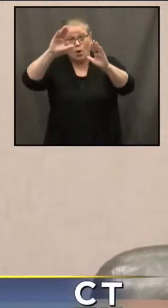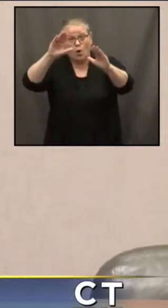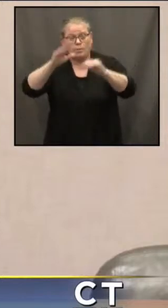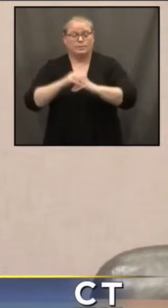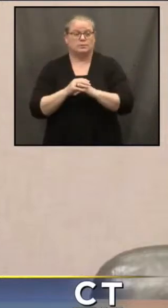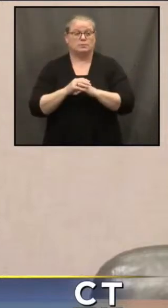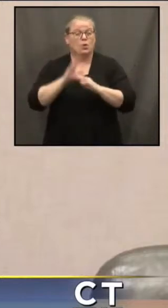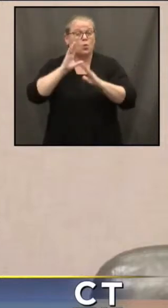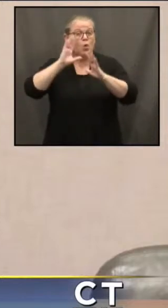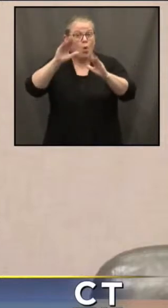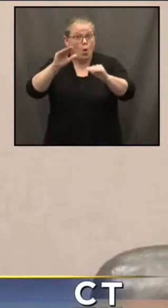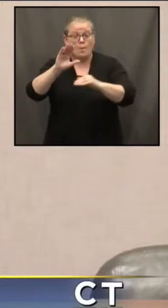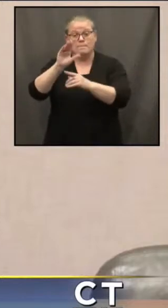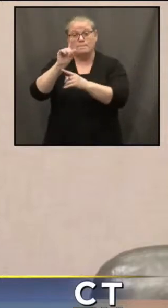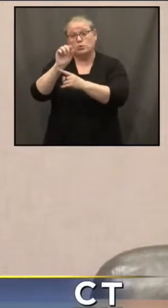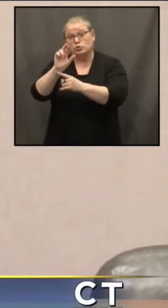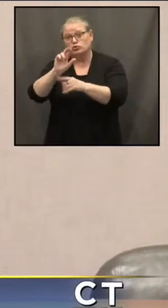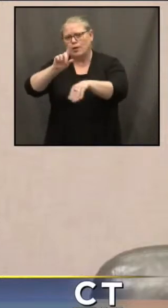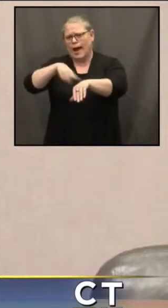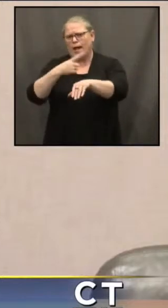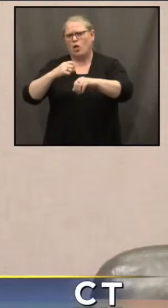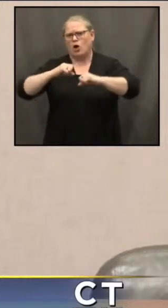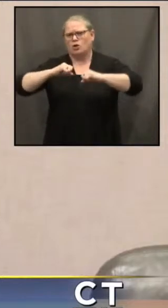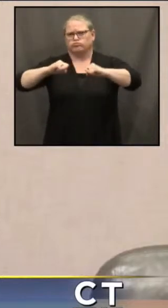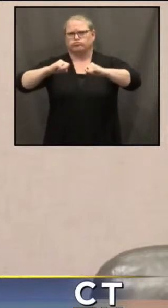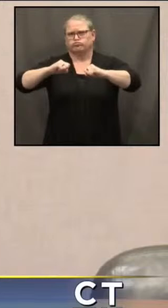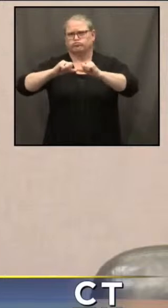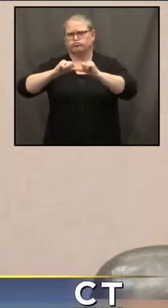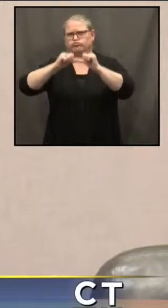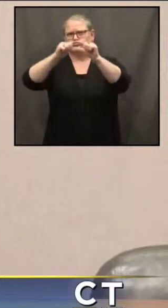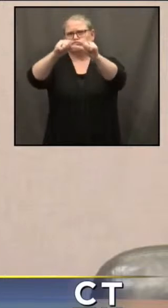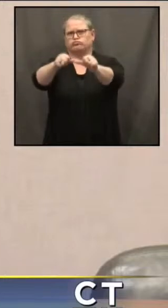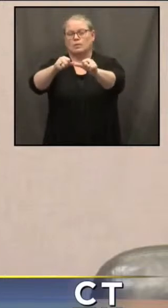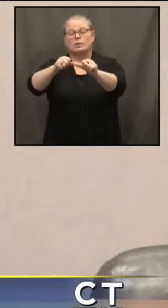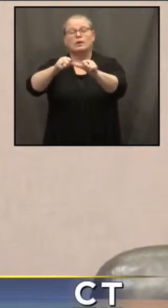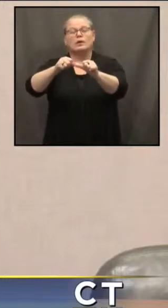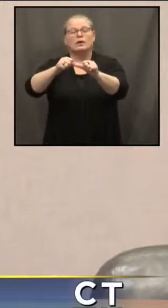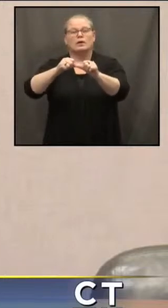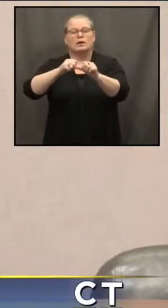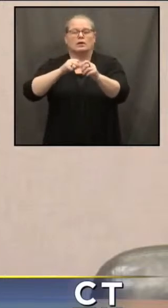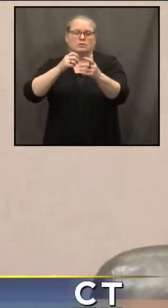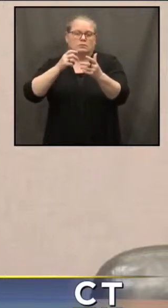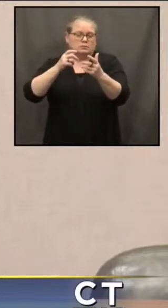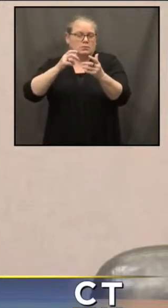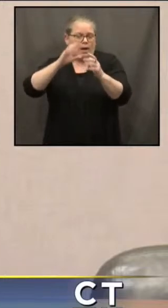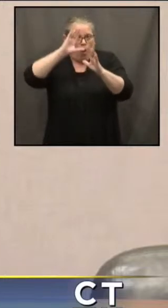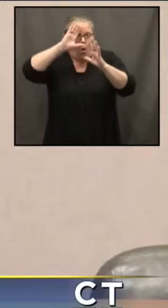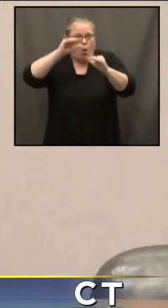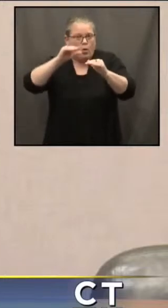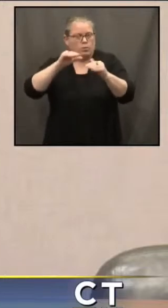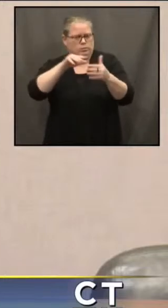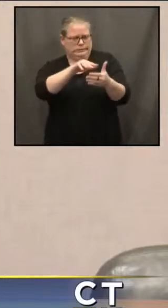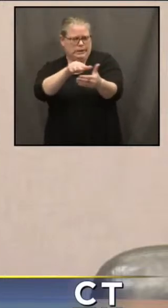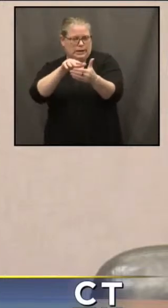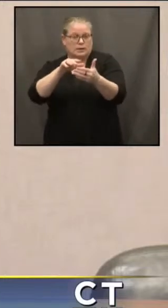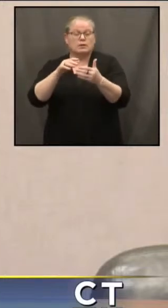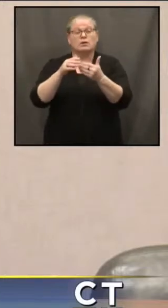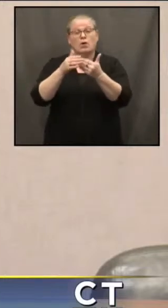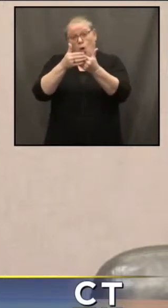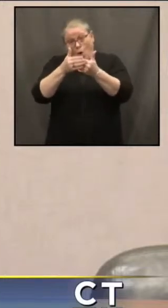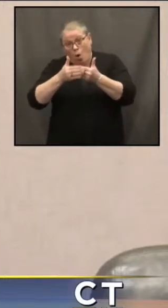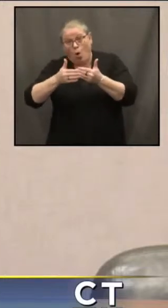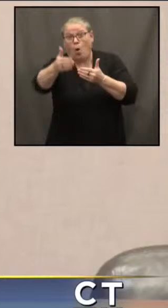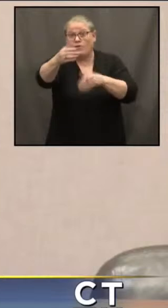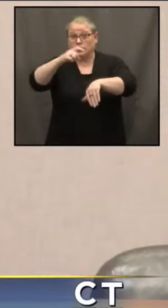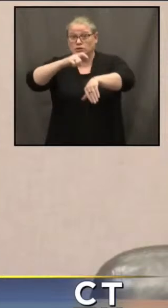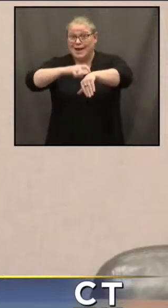those boosters last before we deal with another flare-up. Over time, over a longer period of time, I do expect this